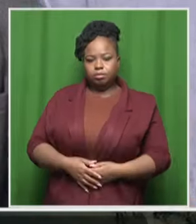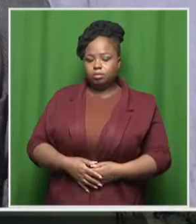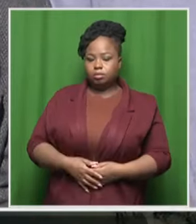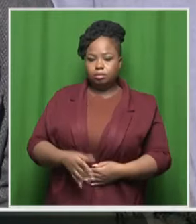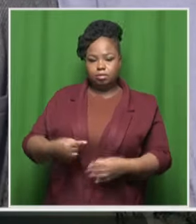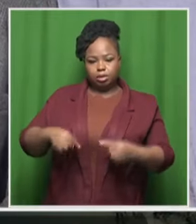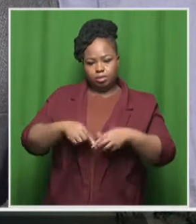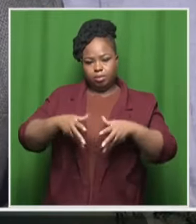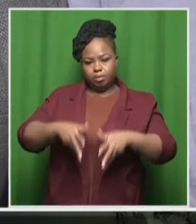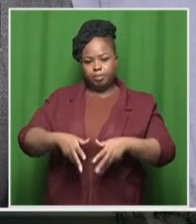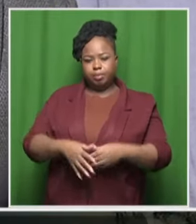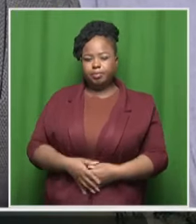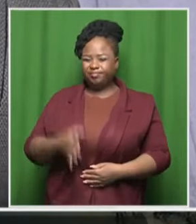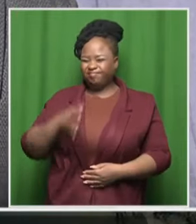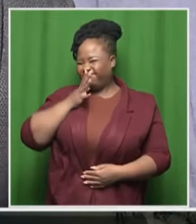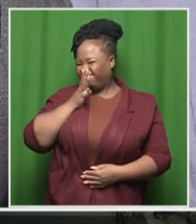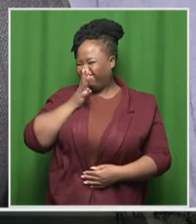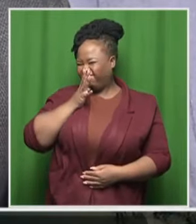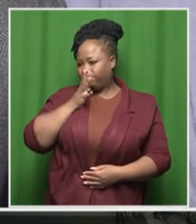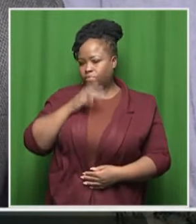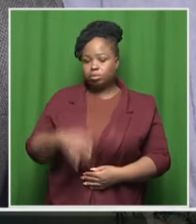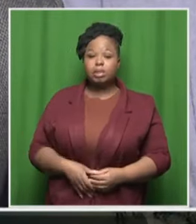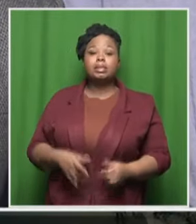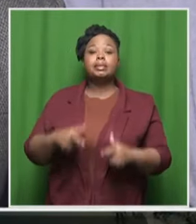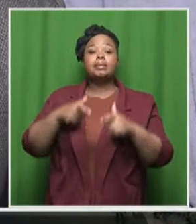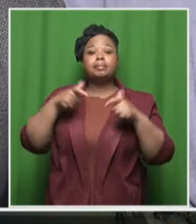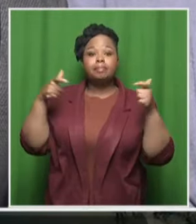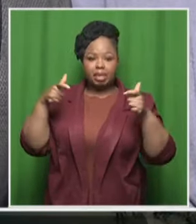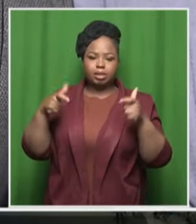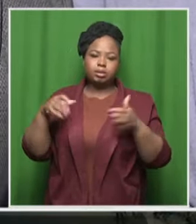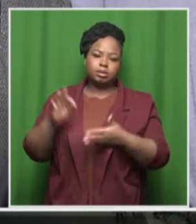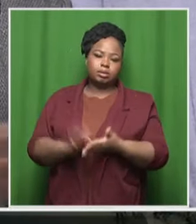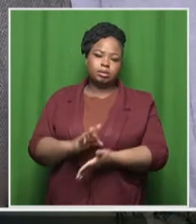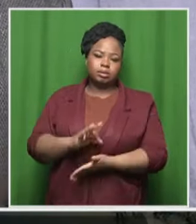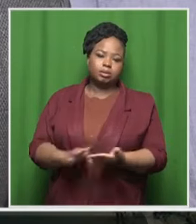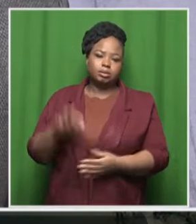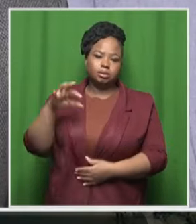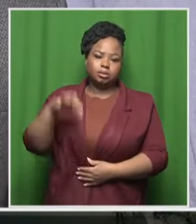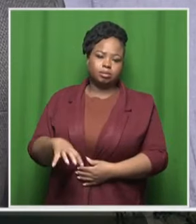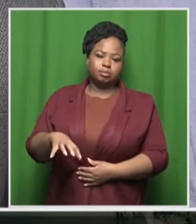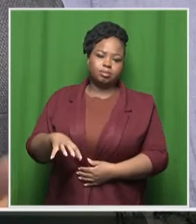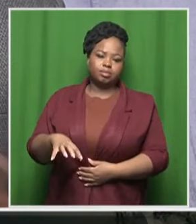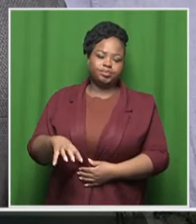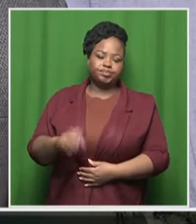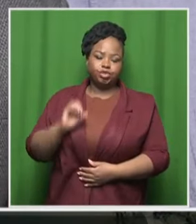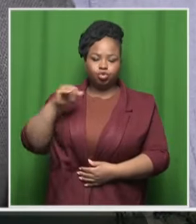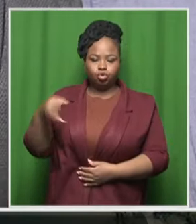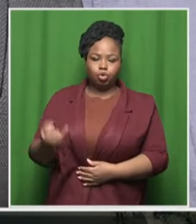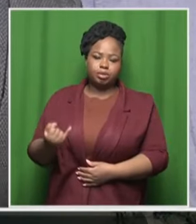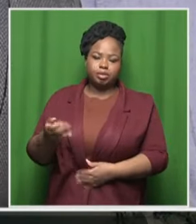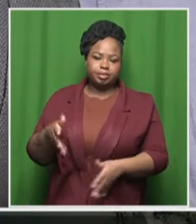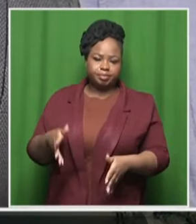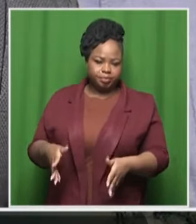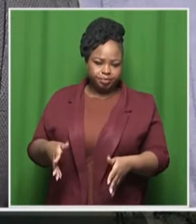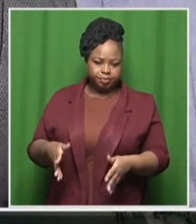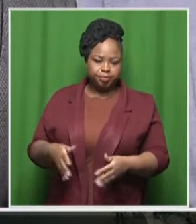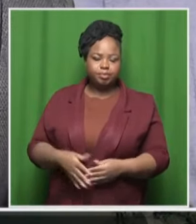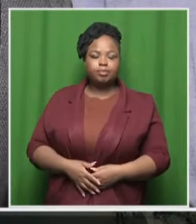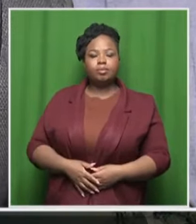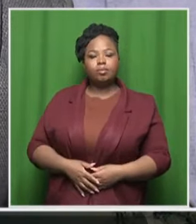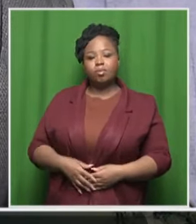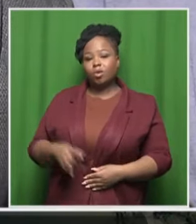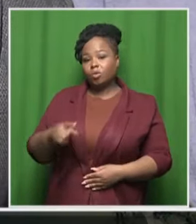deal of interest. As you know, that is one of the biggest polling stations outside of the country. As you know, that's there is a